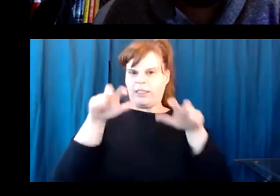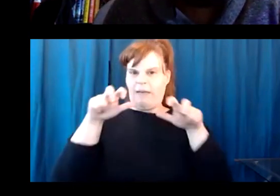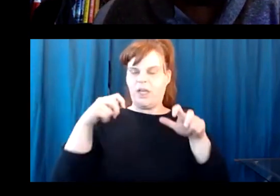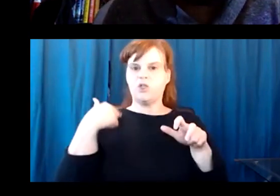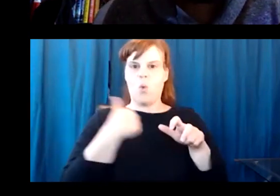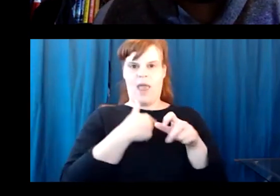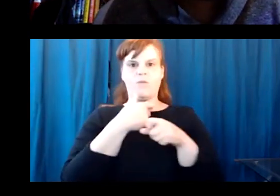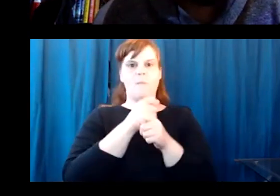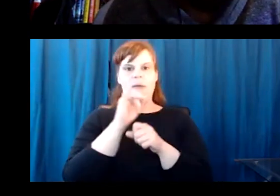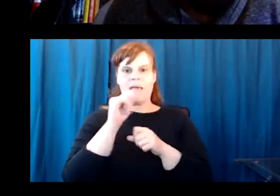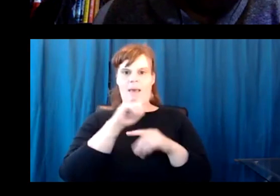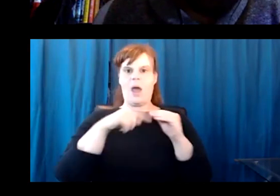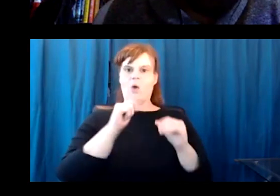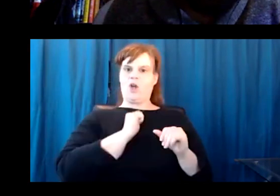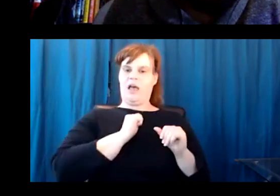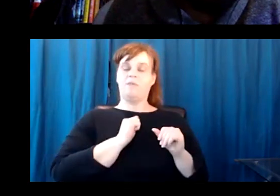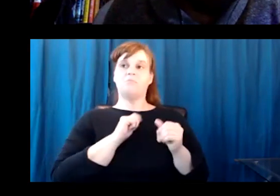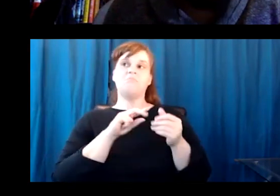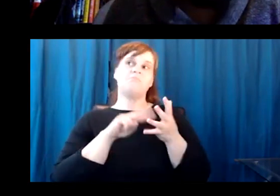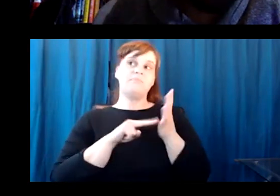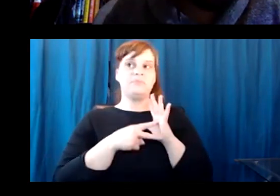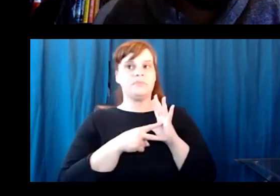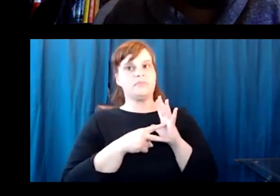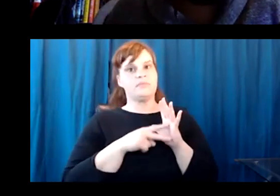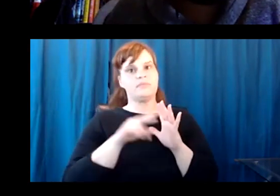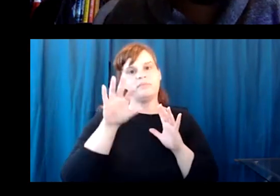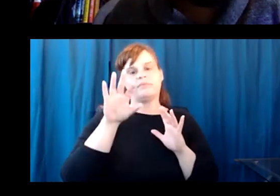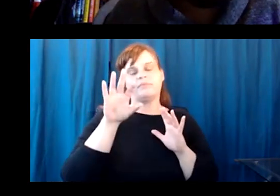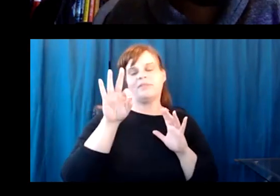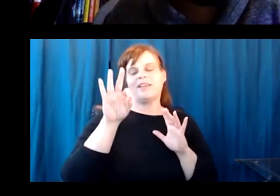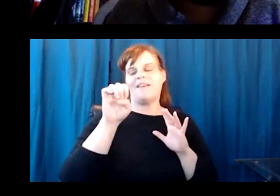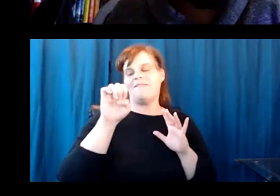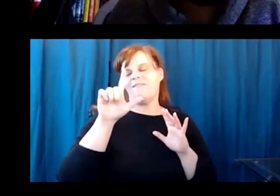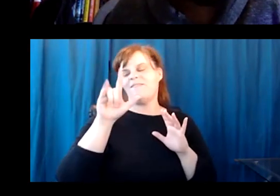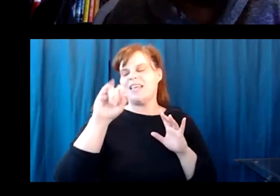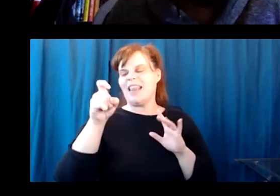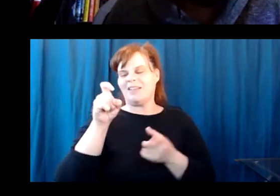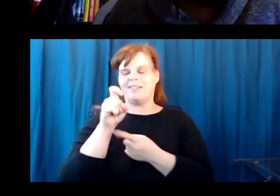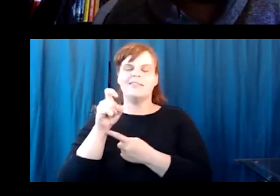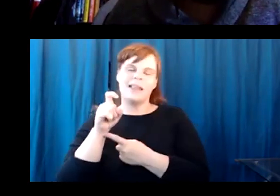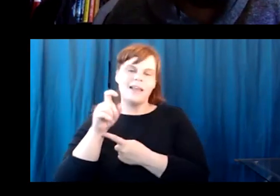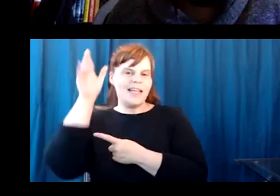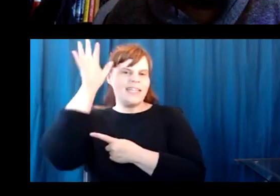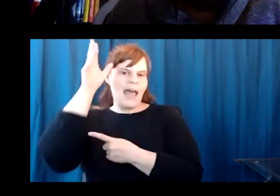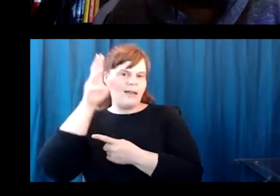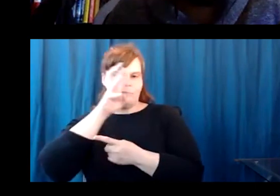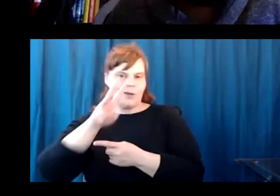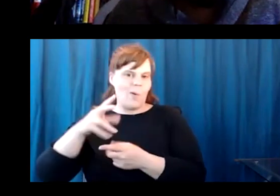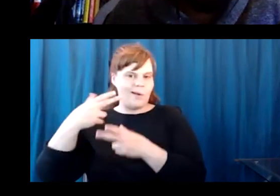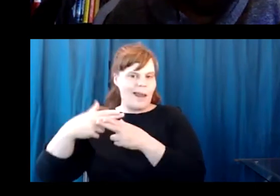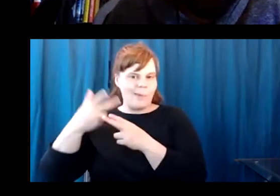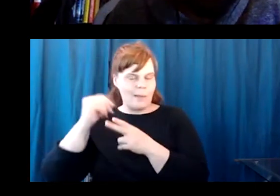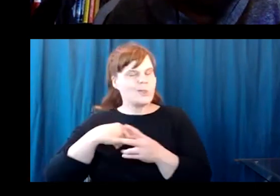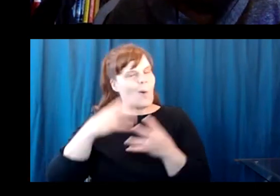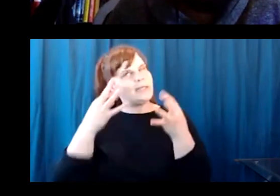So it stands that Felix, his father neglected to name him, so I decided to go ahead, is both alive